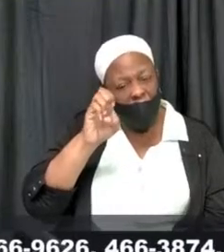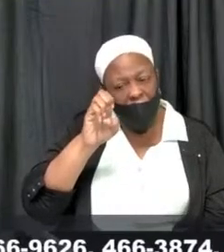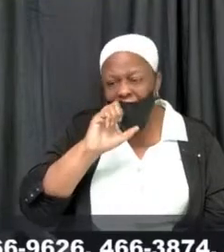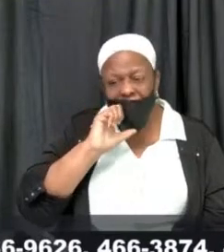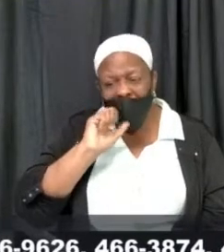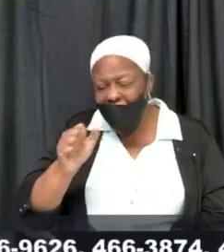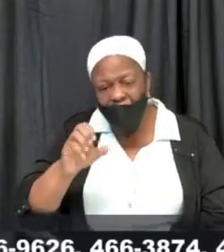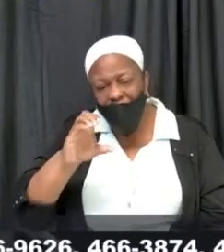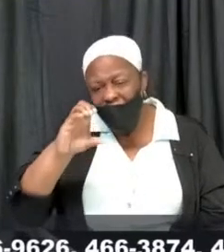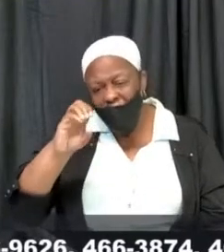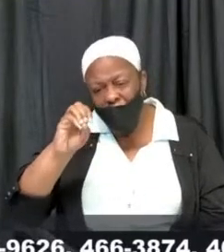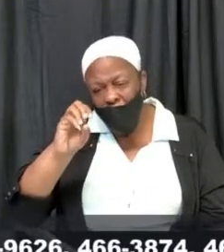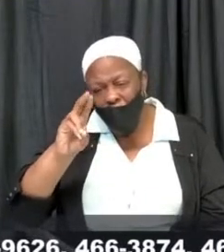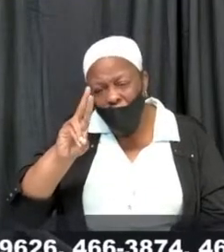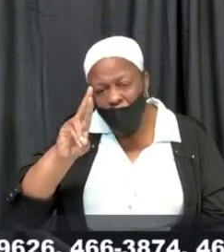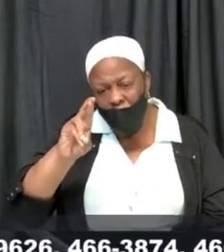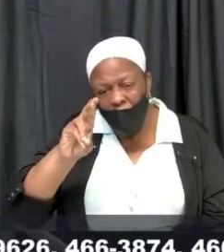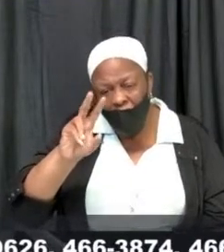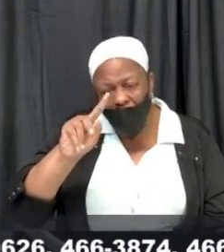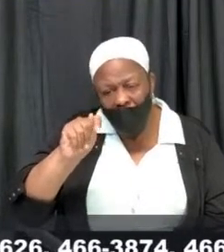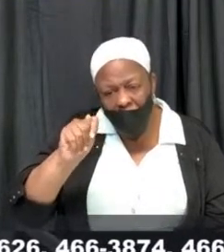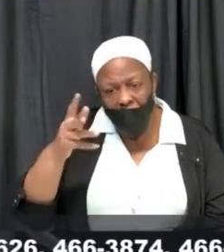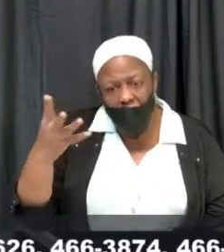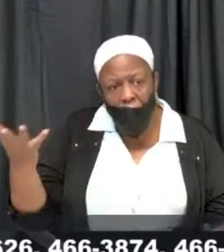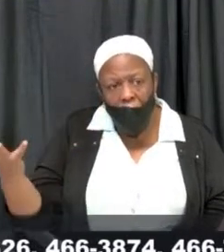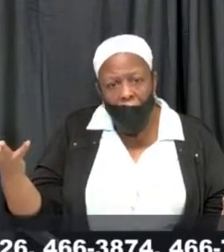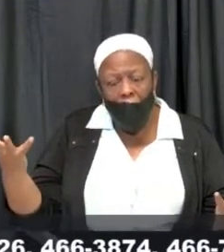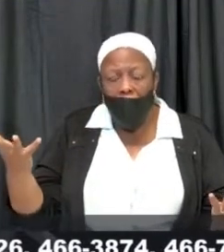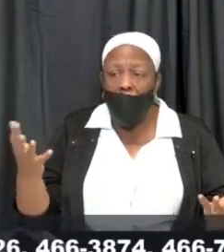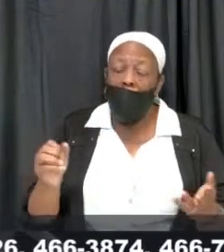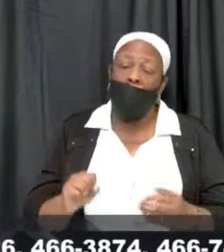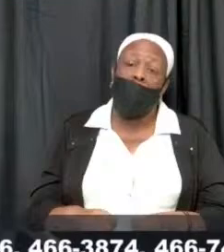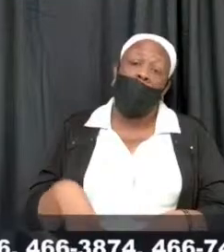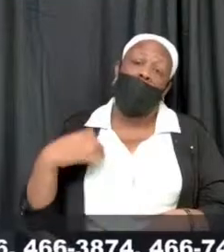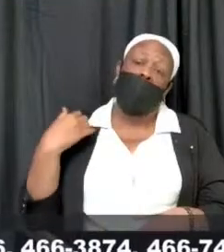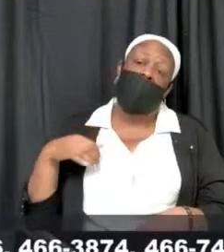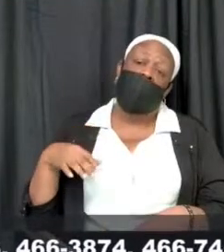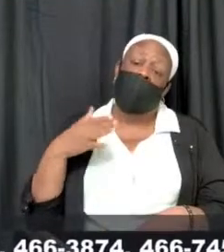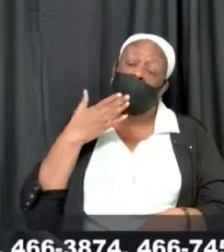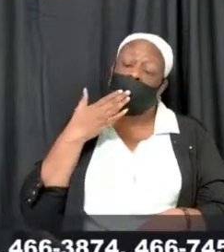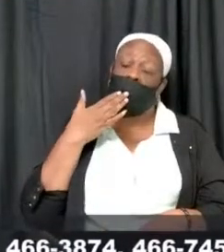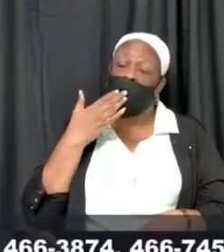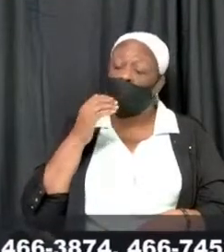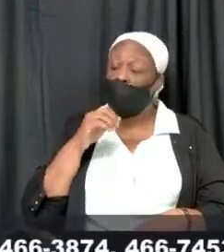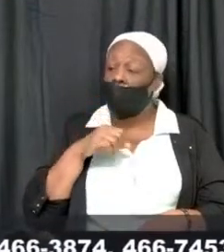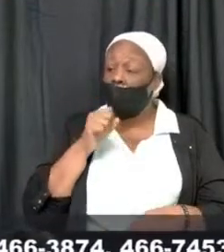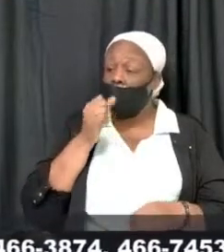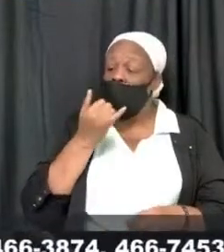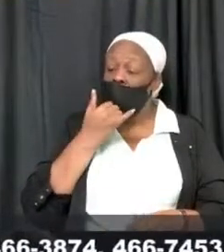as would have been put out and disseminated by the local journalist.